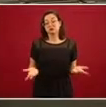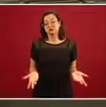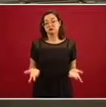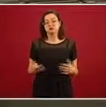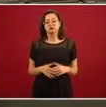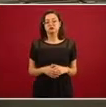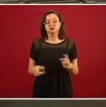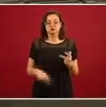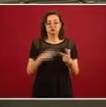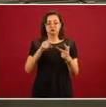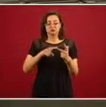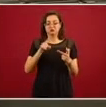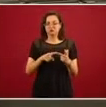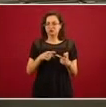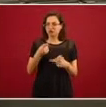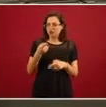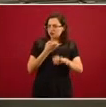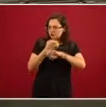to dispose of